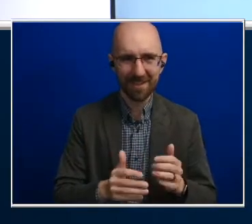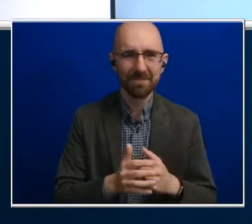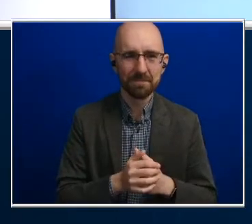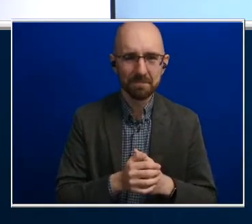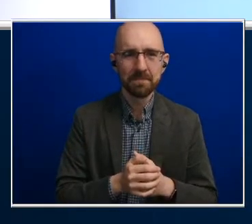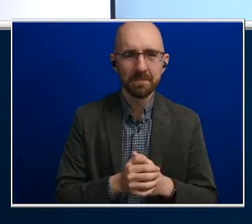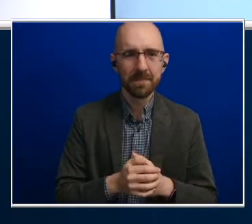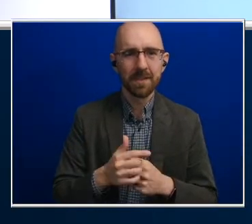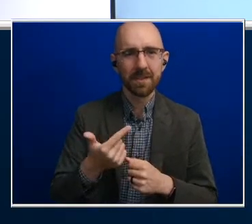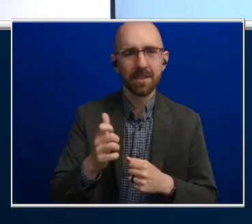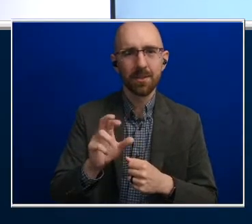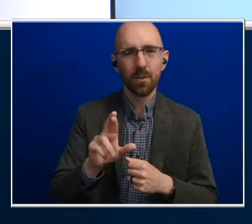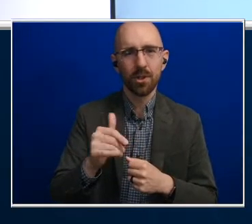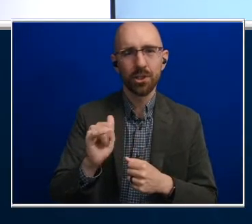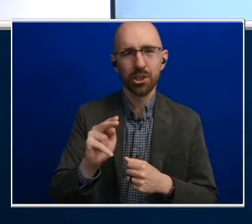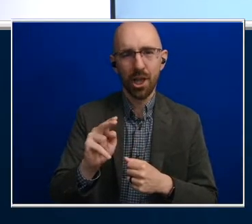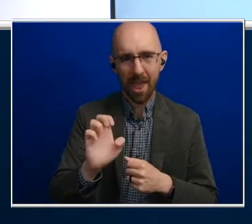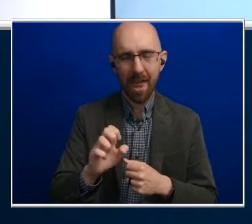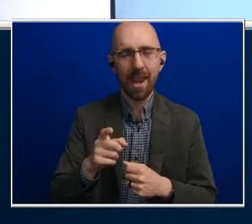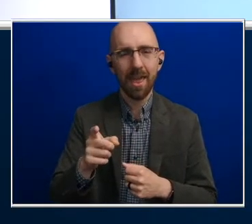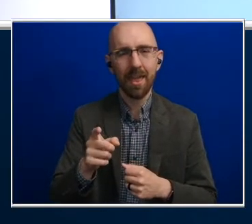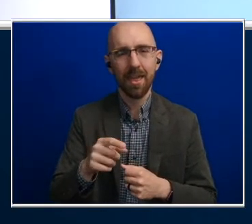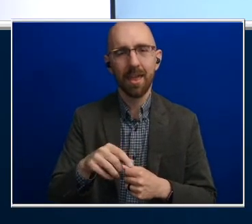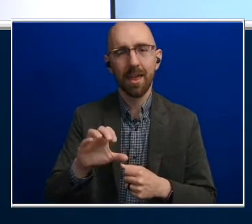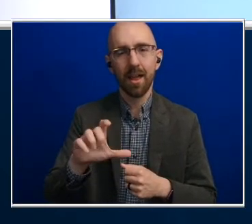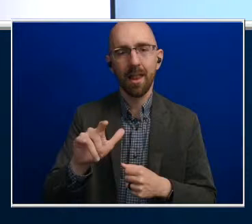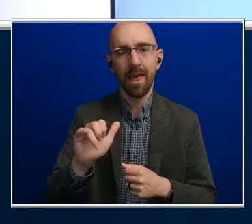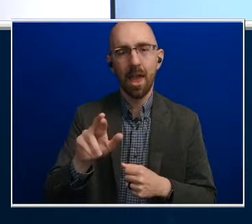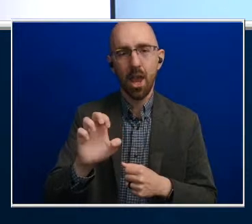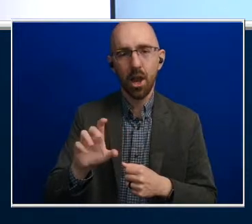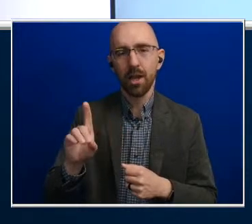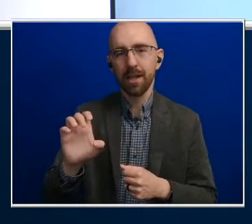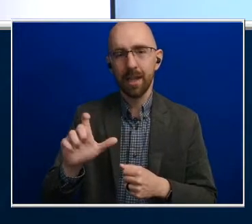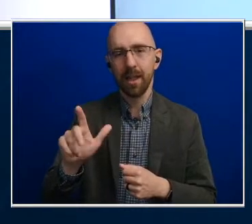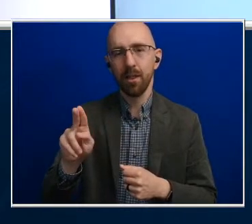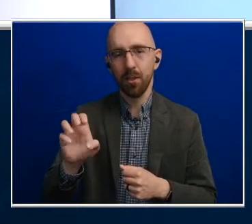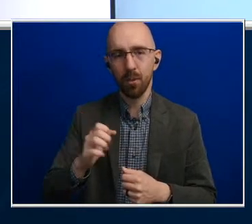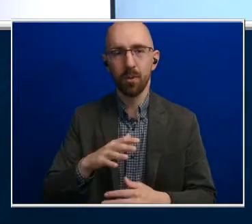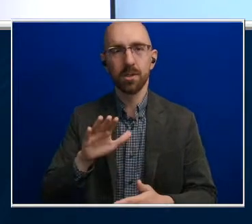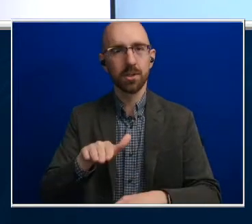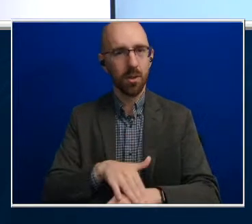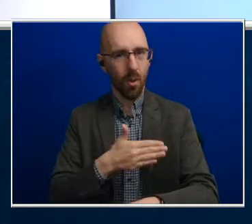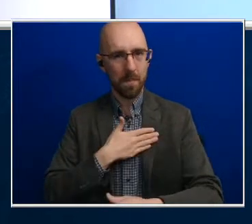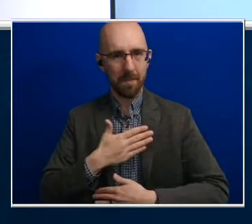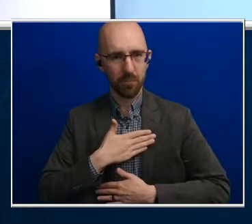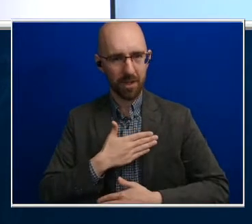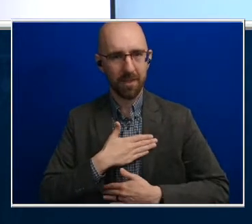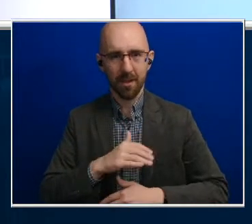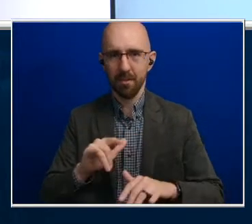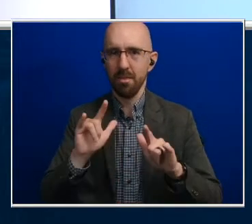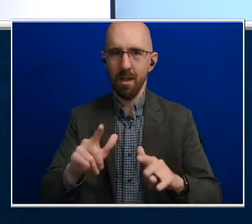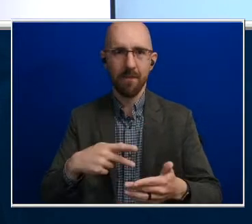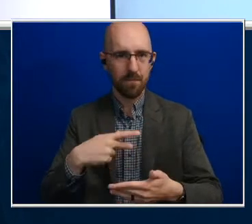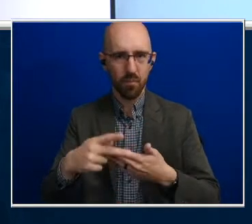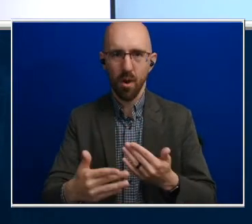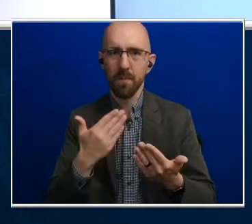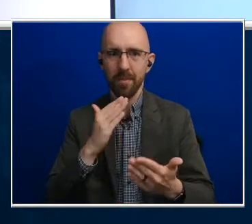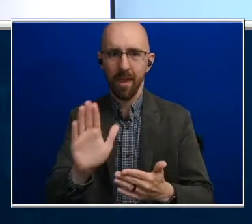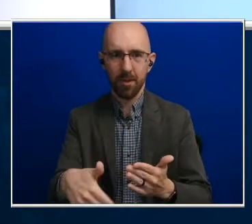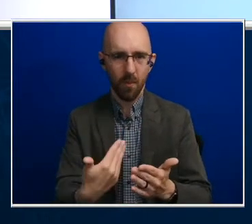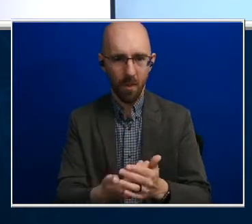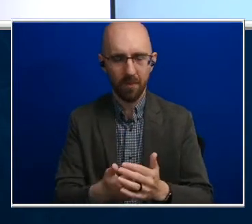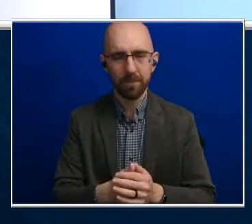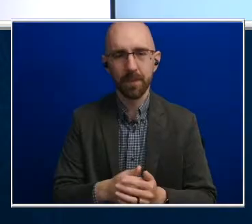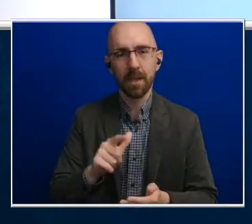writes, Claire de Lune really slowed down my breathing. Love this program. Thank you to all. Lisa Howsam